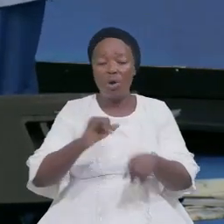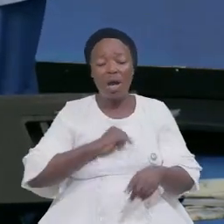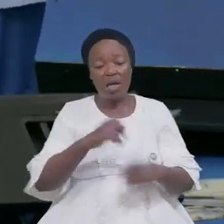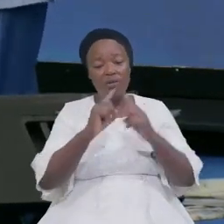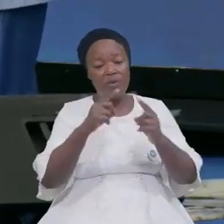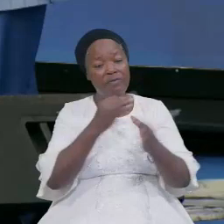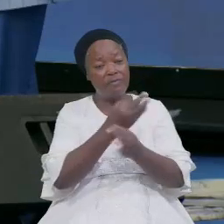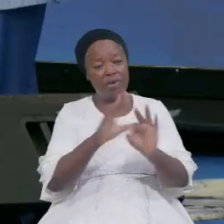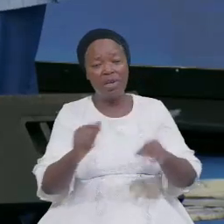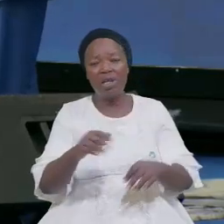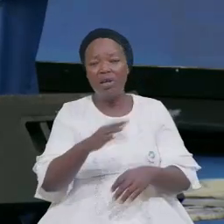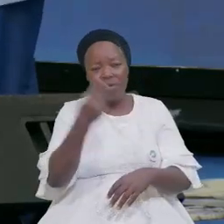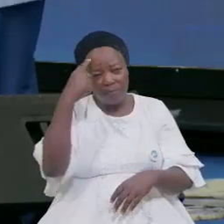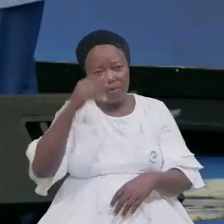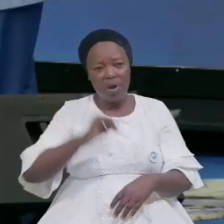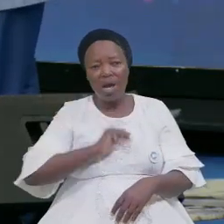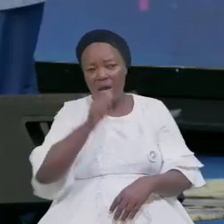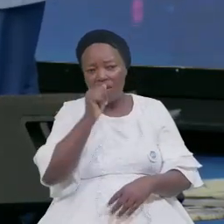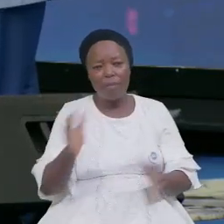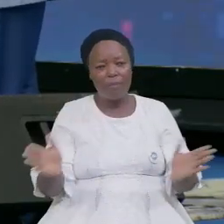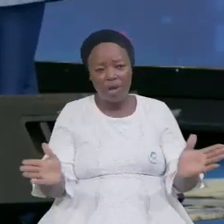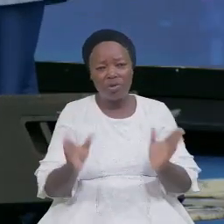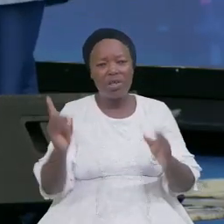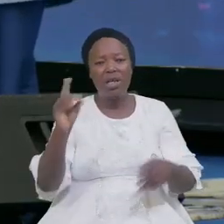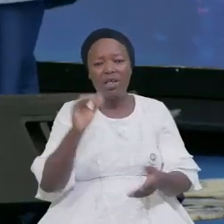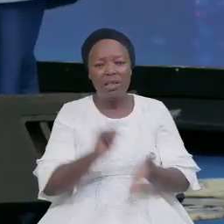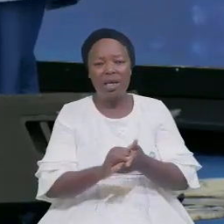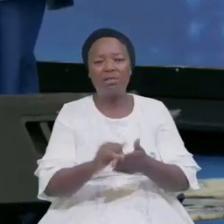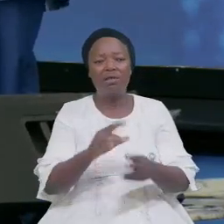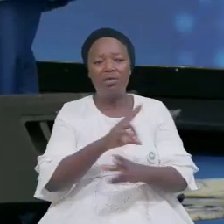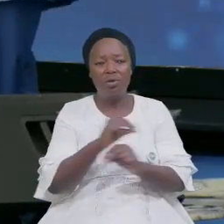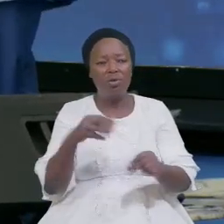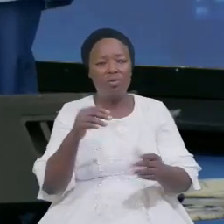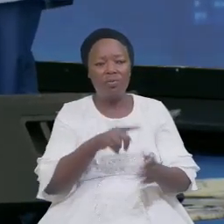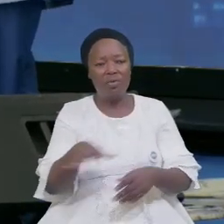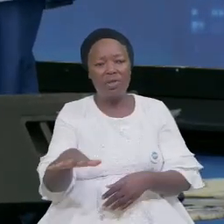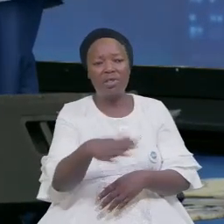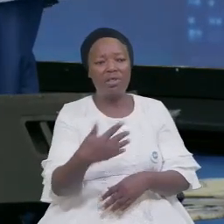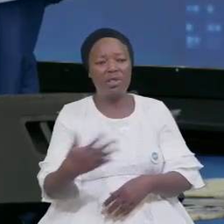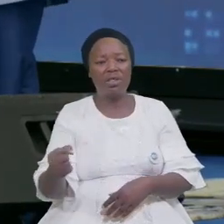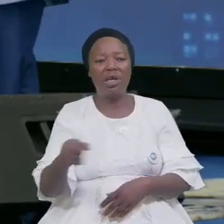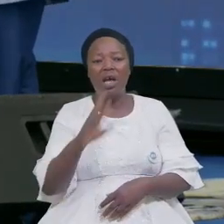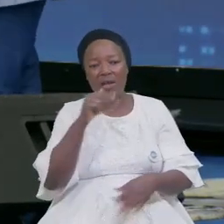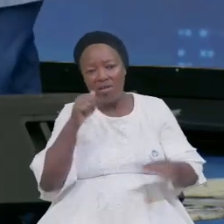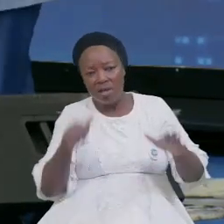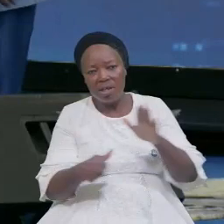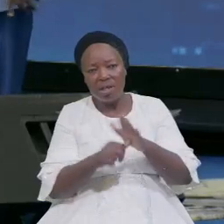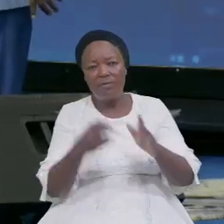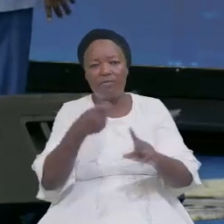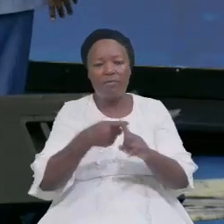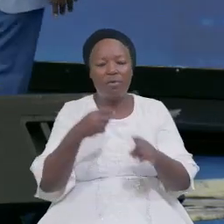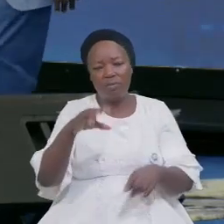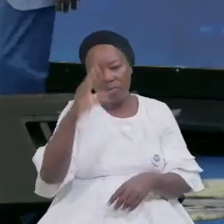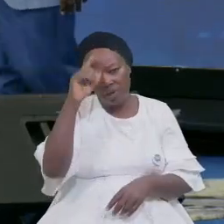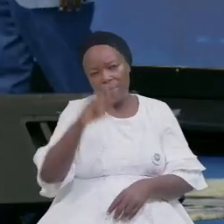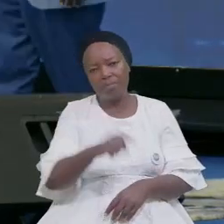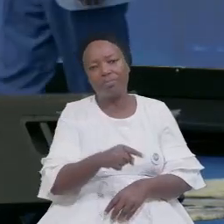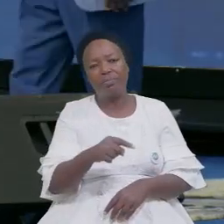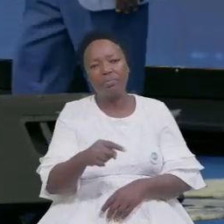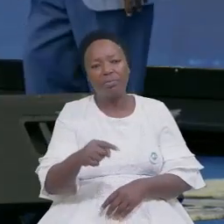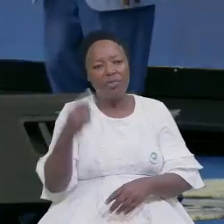am persuaded that none of these things are hidden from him. For